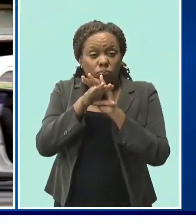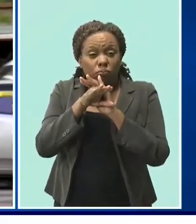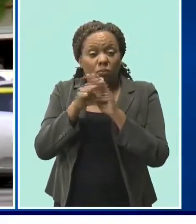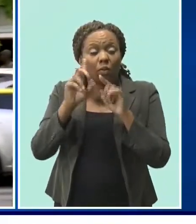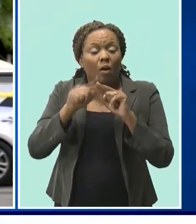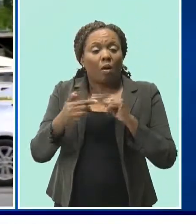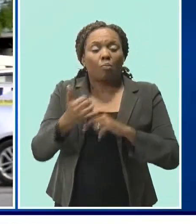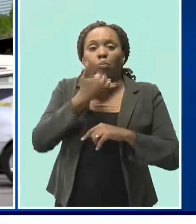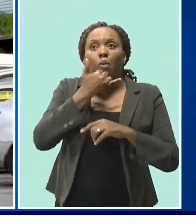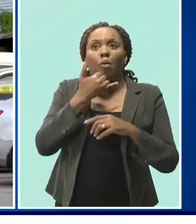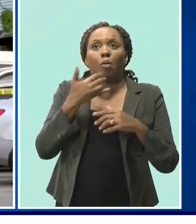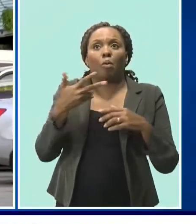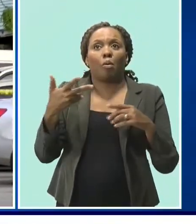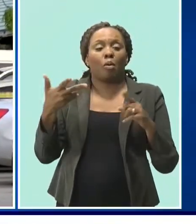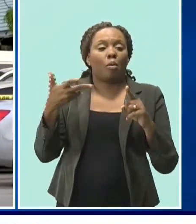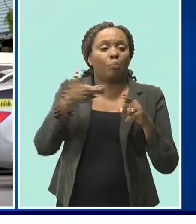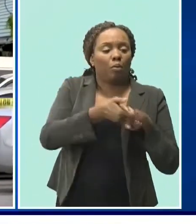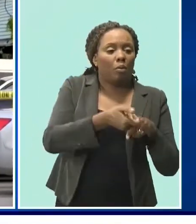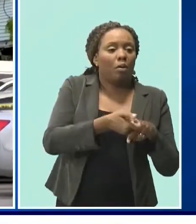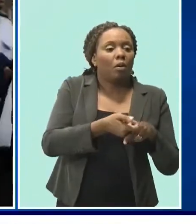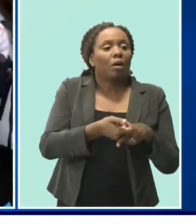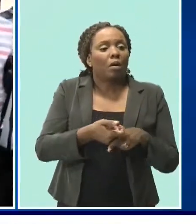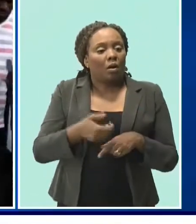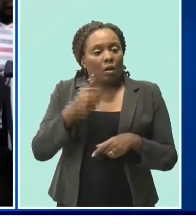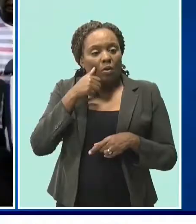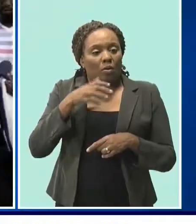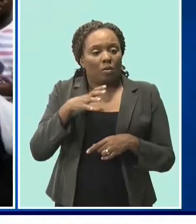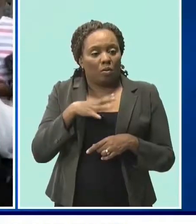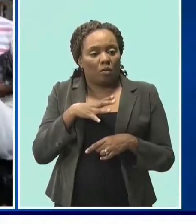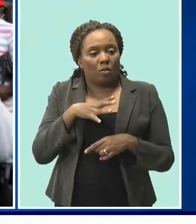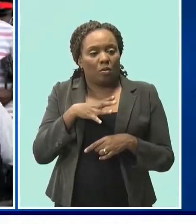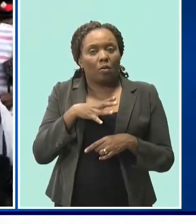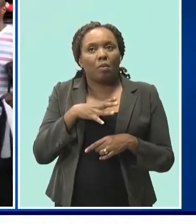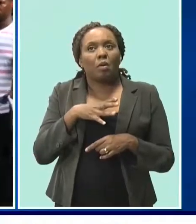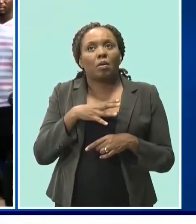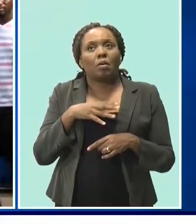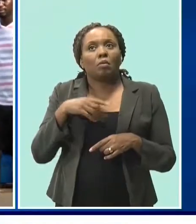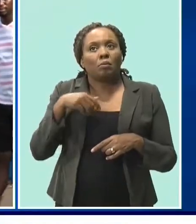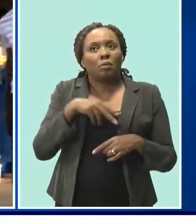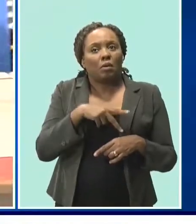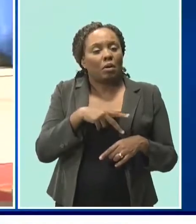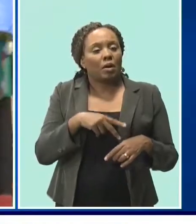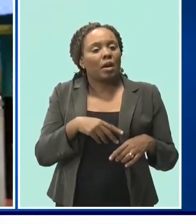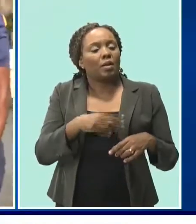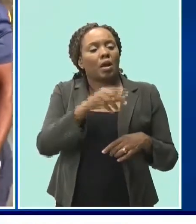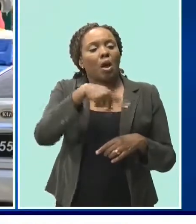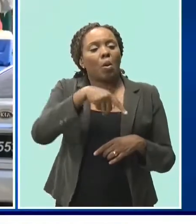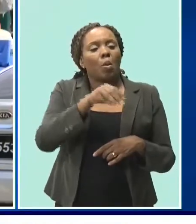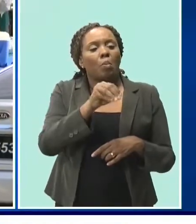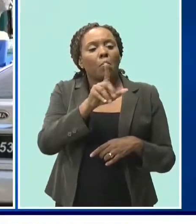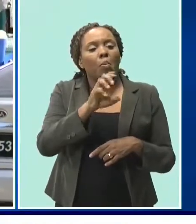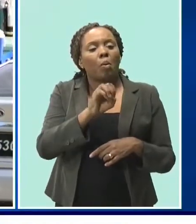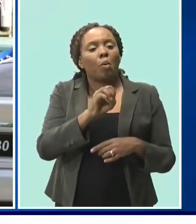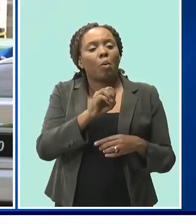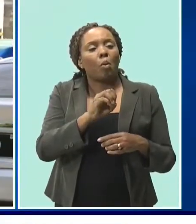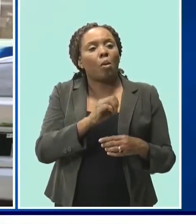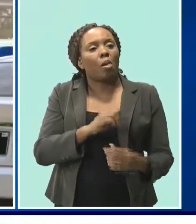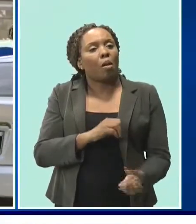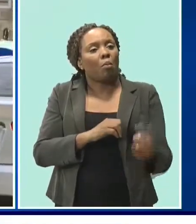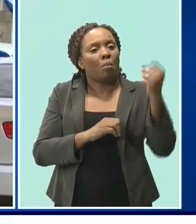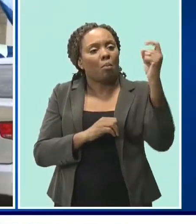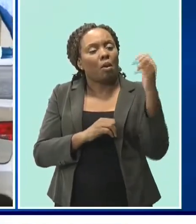that accident. According to police, Miss Hunt was pinned to a pole at the market by a vehicle that